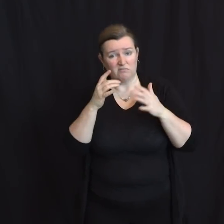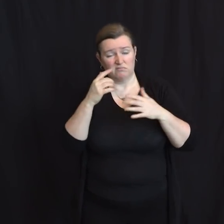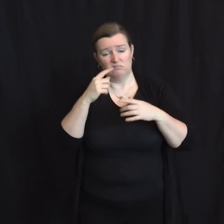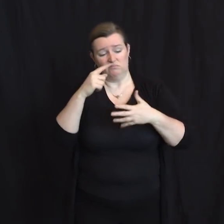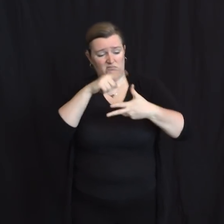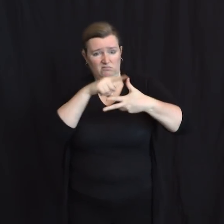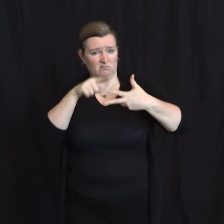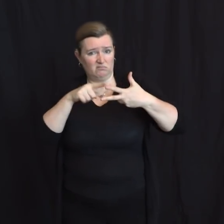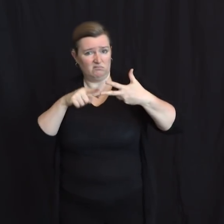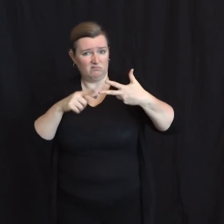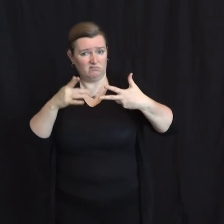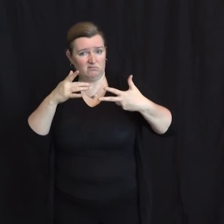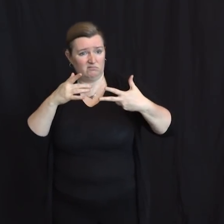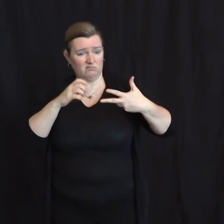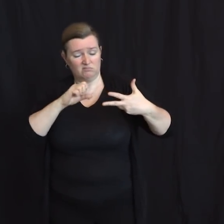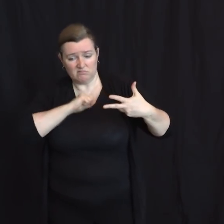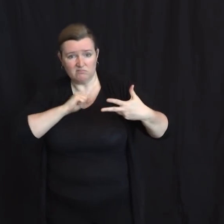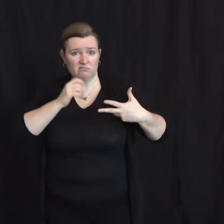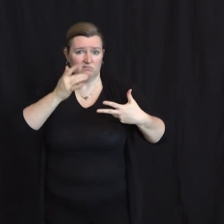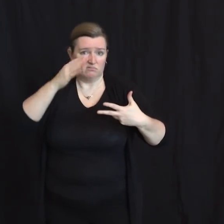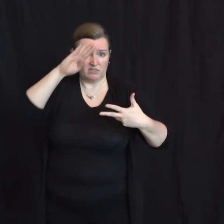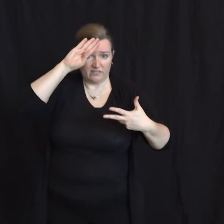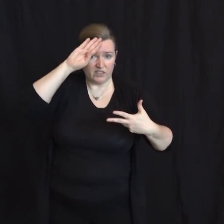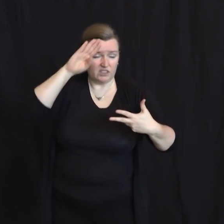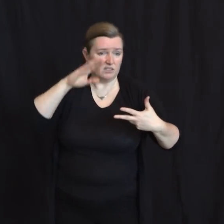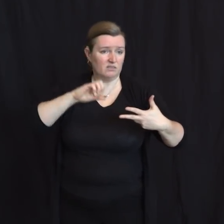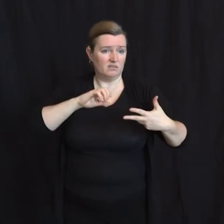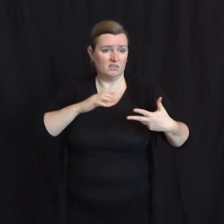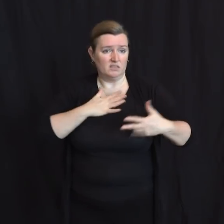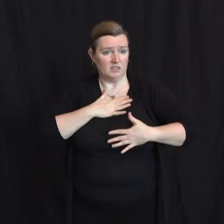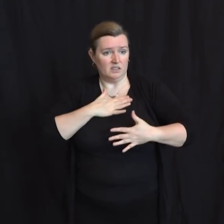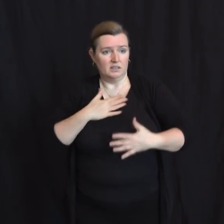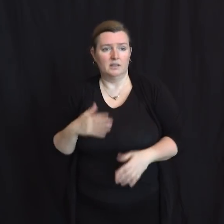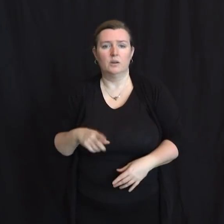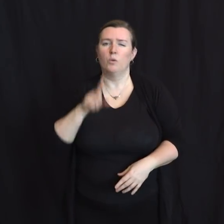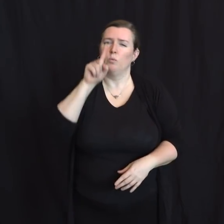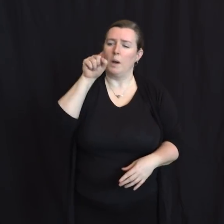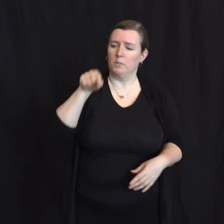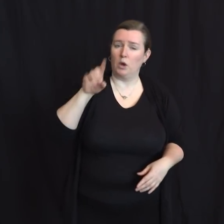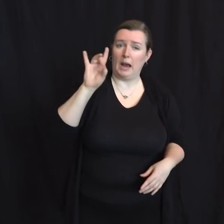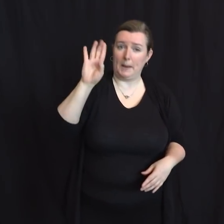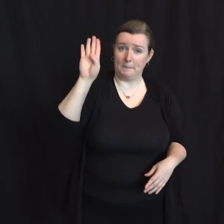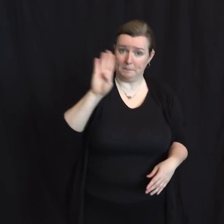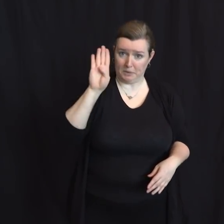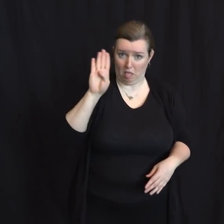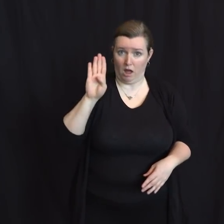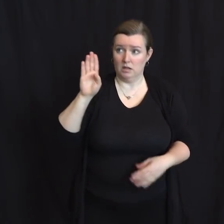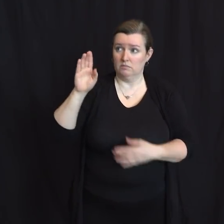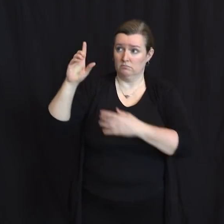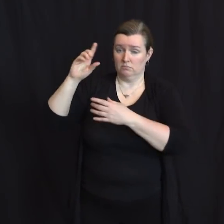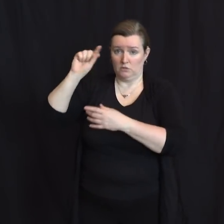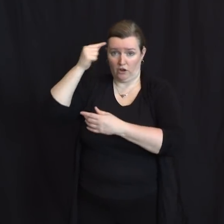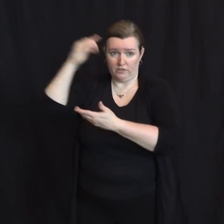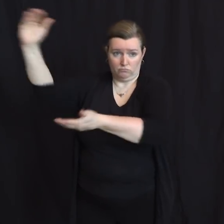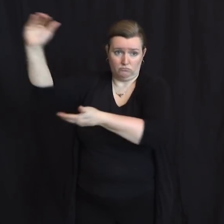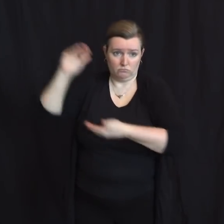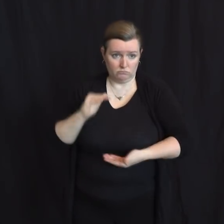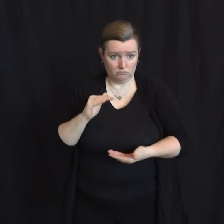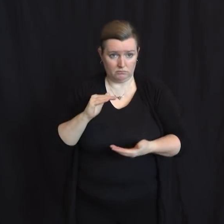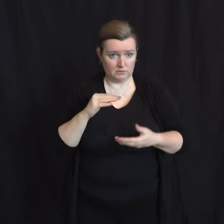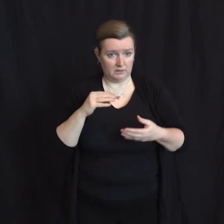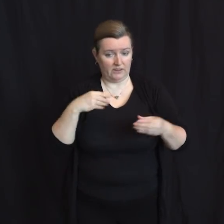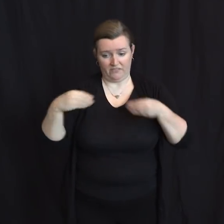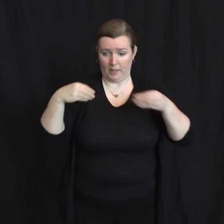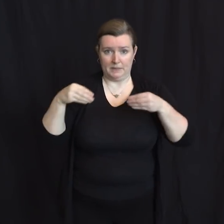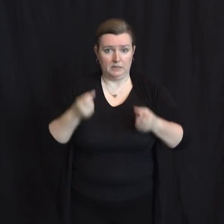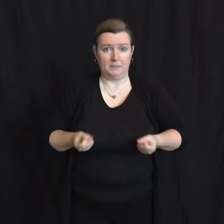about the $1.8 billion that we had thought we were in the clear on, and now we're actually believing we're not in the